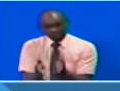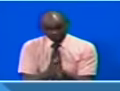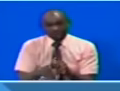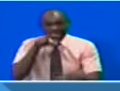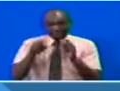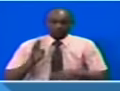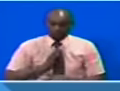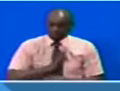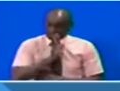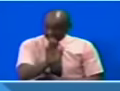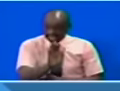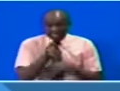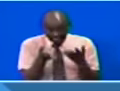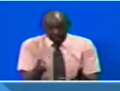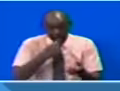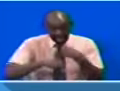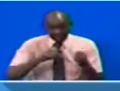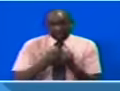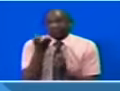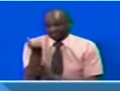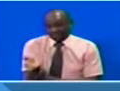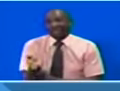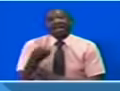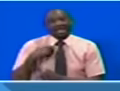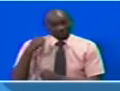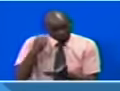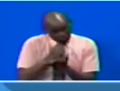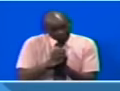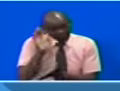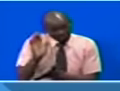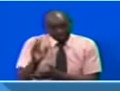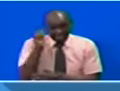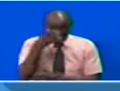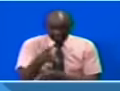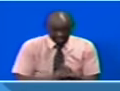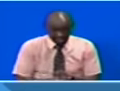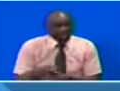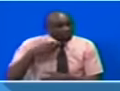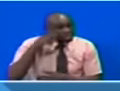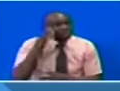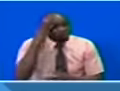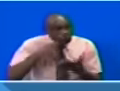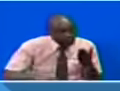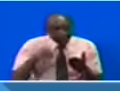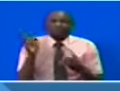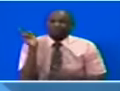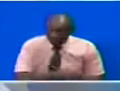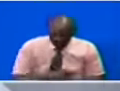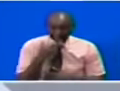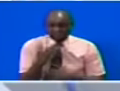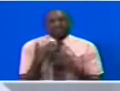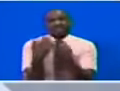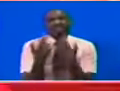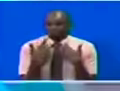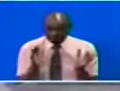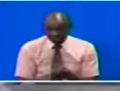elections board. The event is currently taking place at the party headquarters here in Nairobi, and we understand that he's just finished handing over his